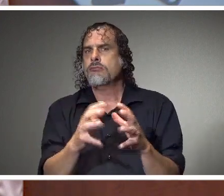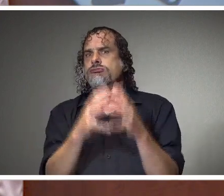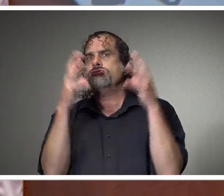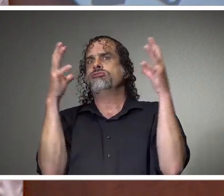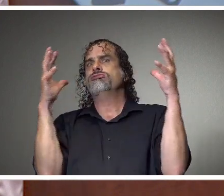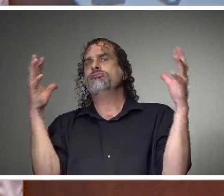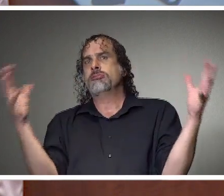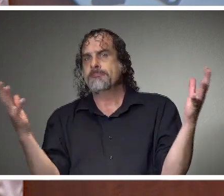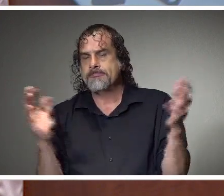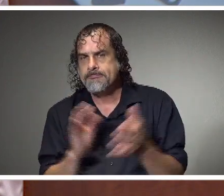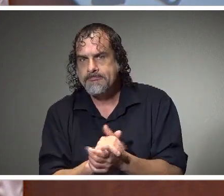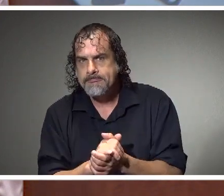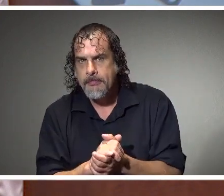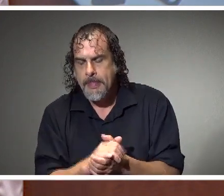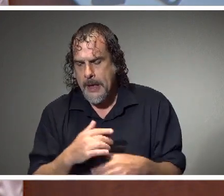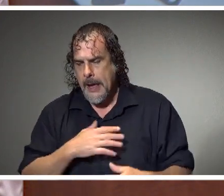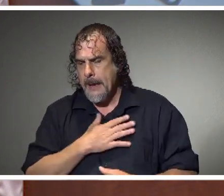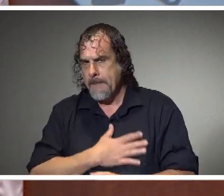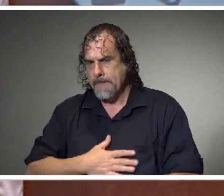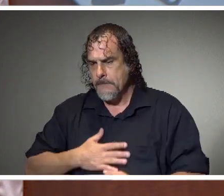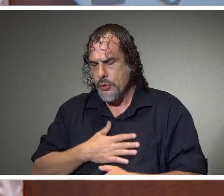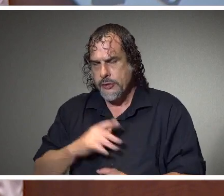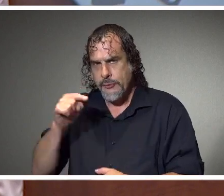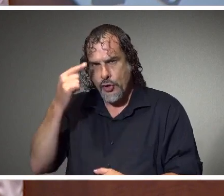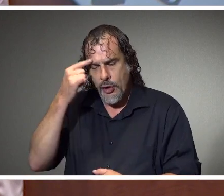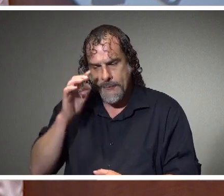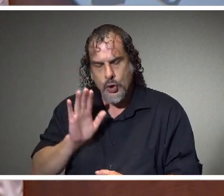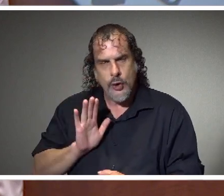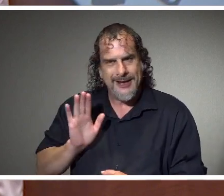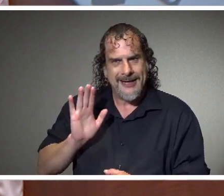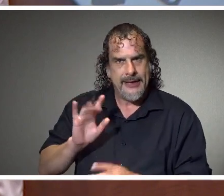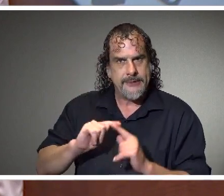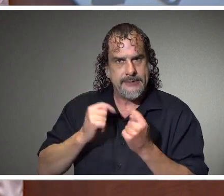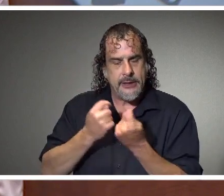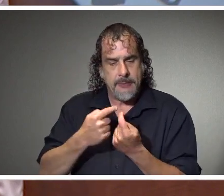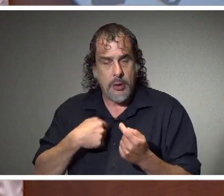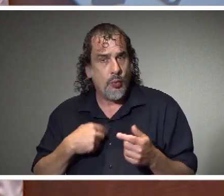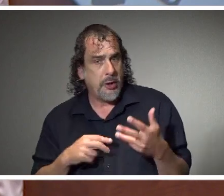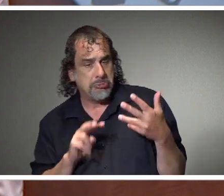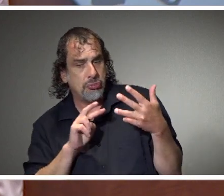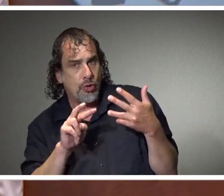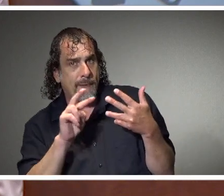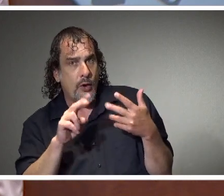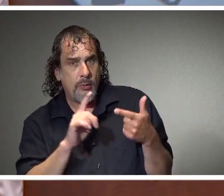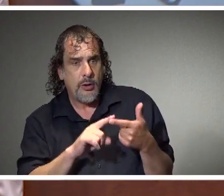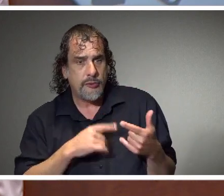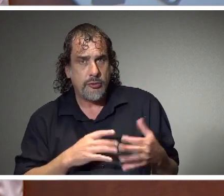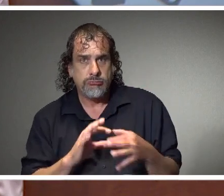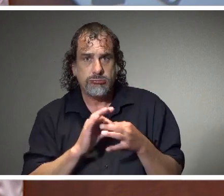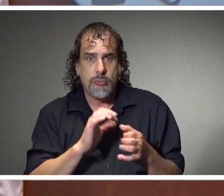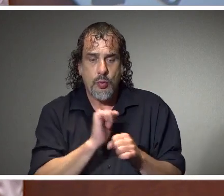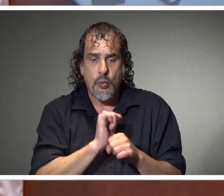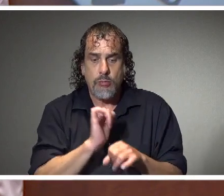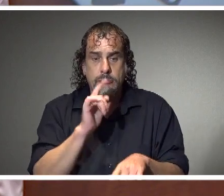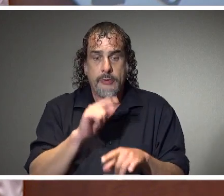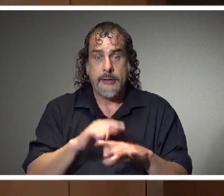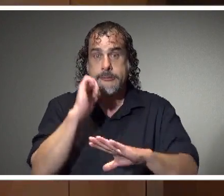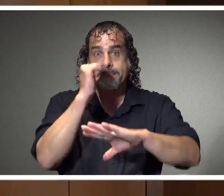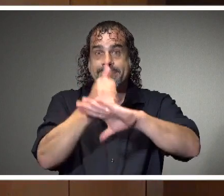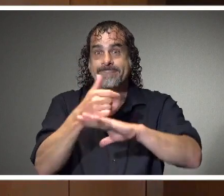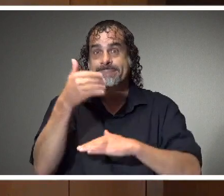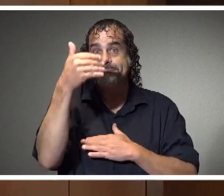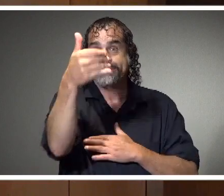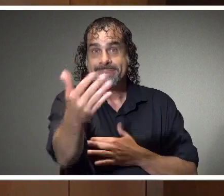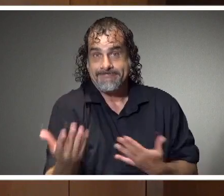I appreciate the governor, I appreciate his team, and we look forward to the work that lies ahead. Thank